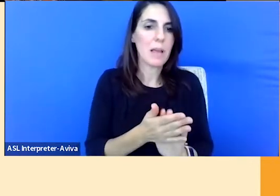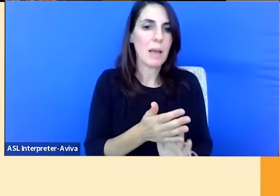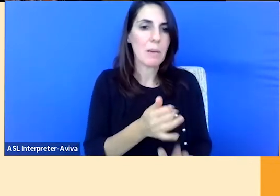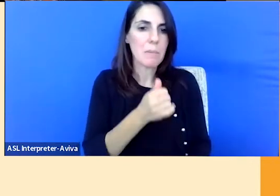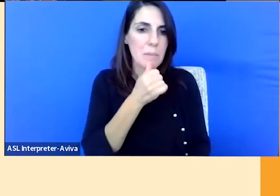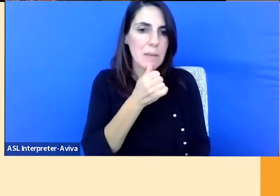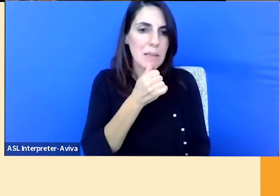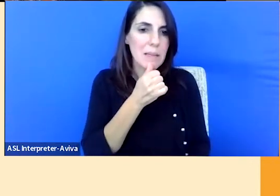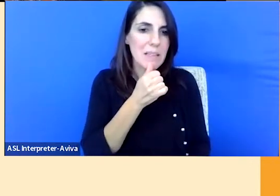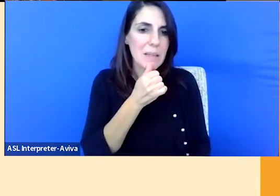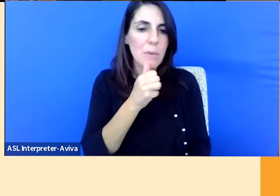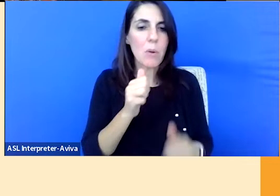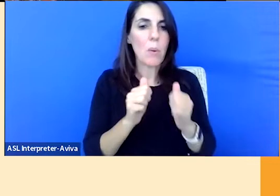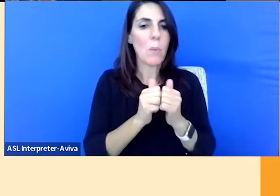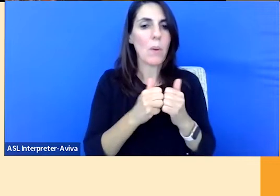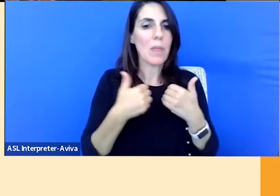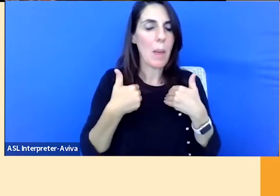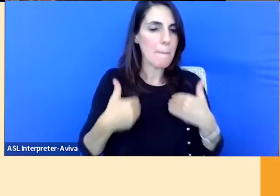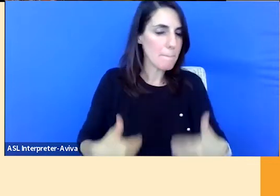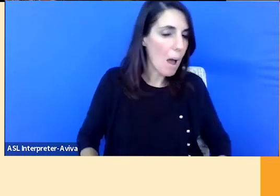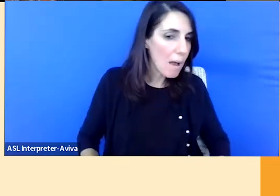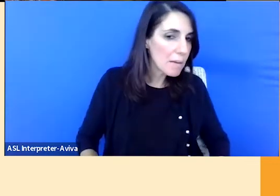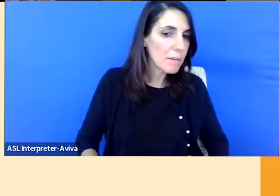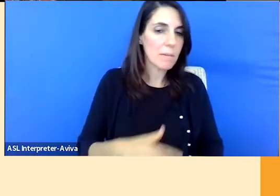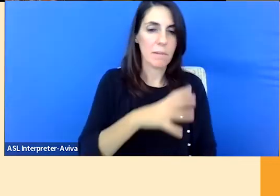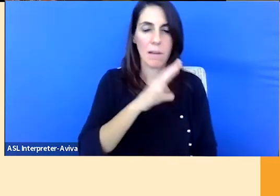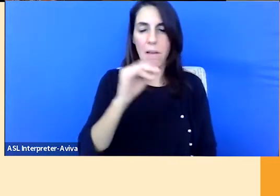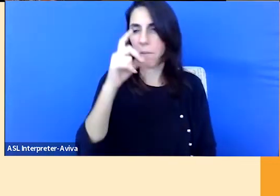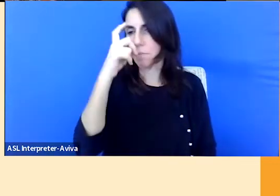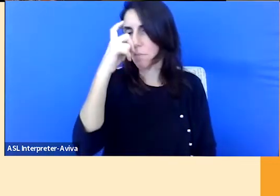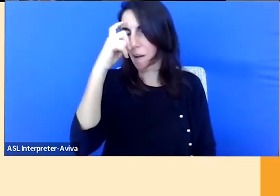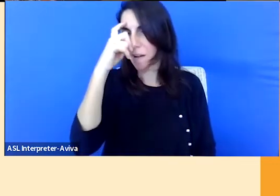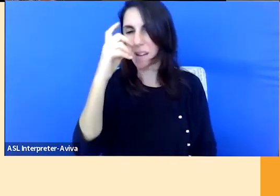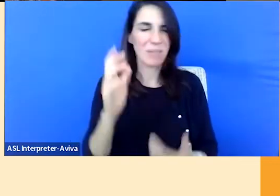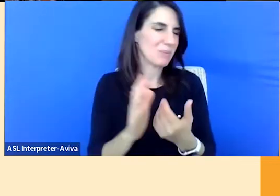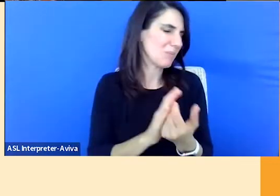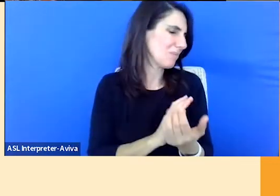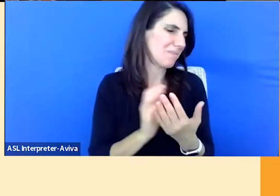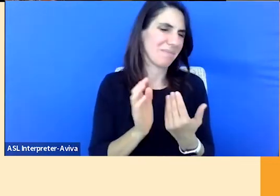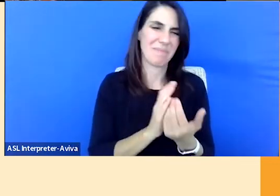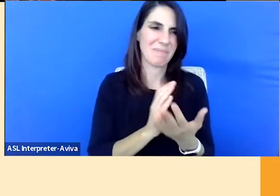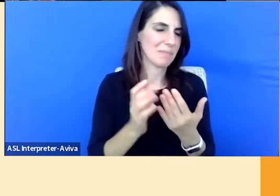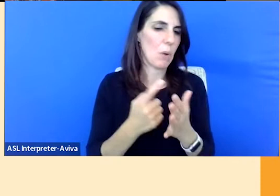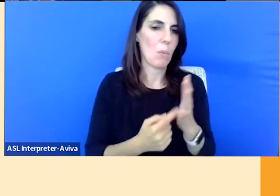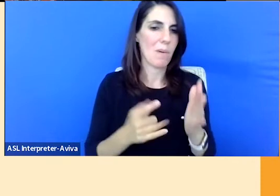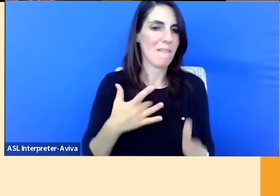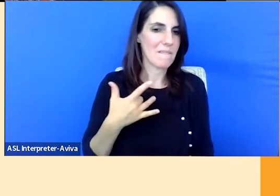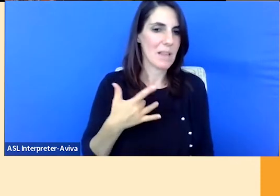with body and mind, whatever its feeling or mood,